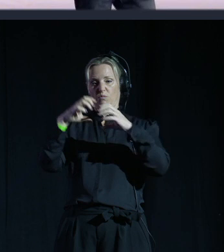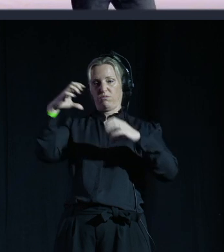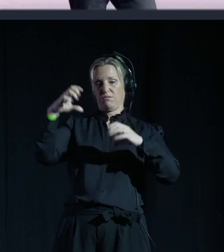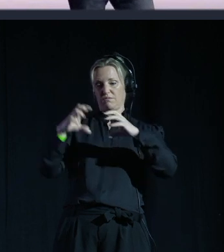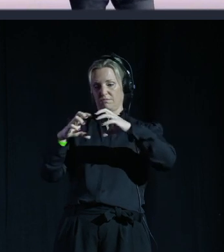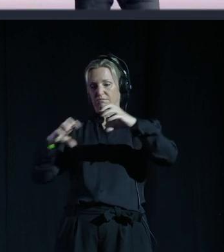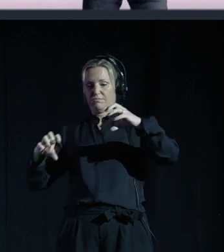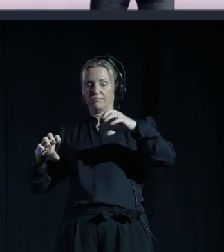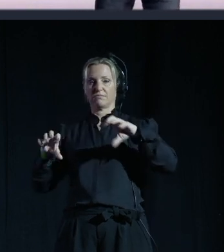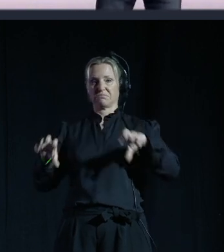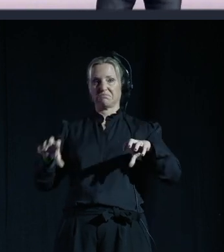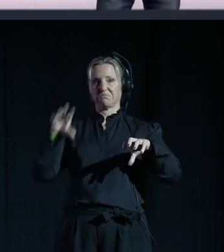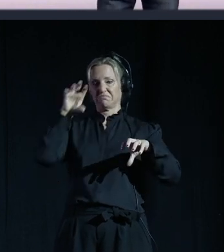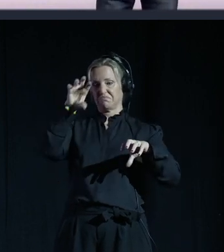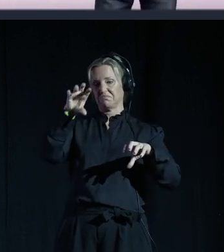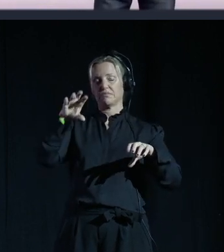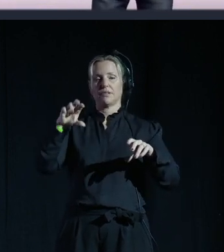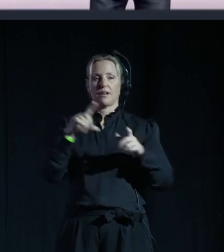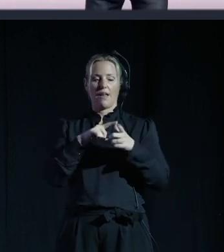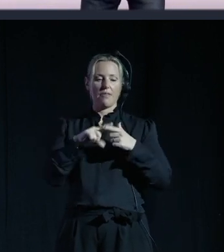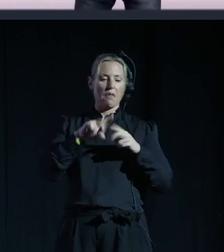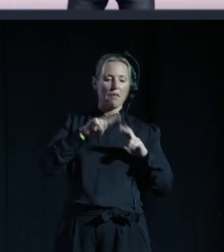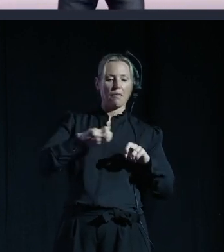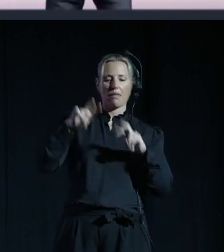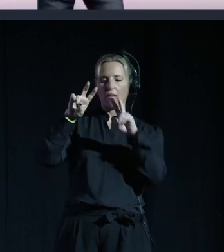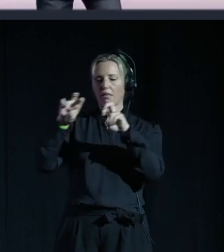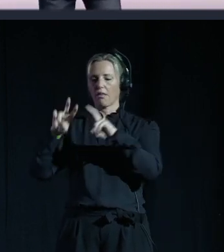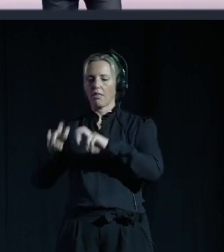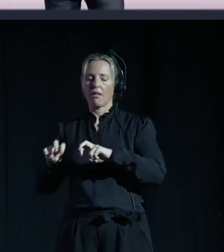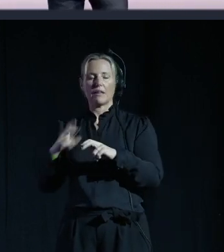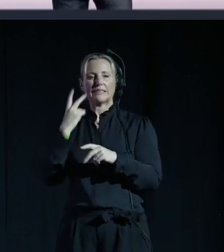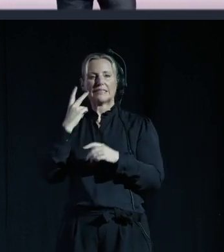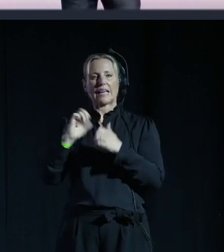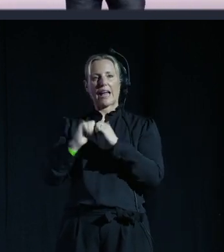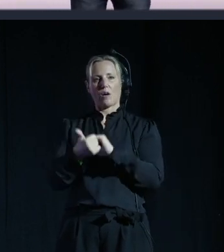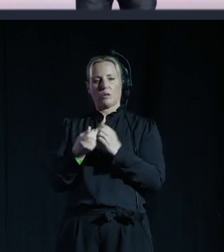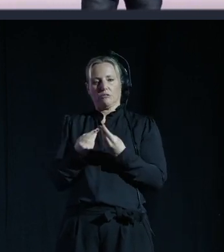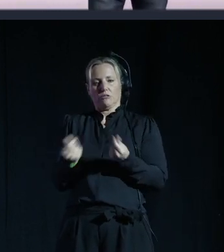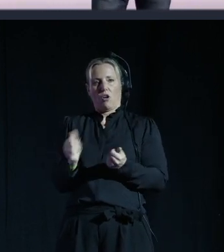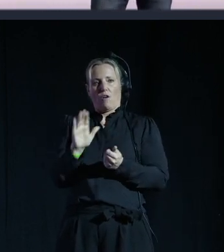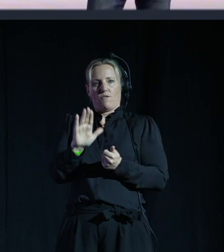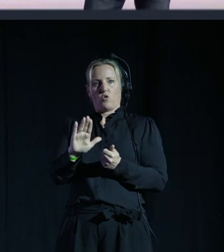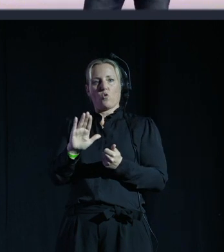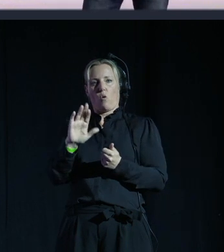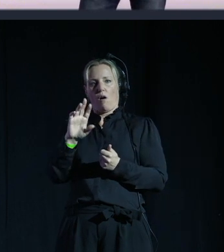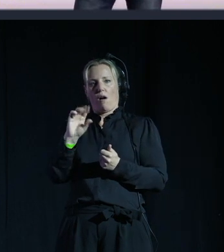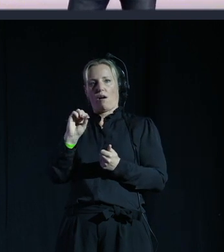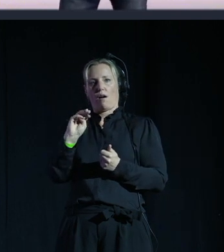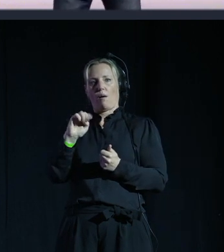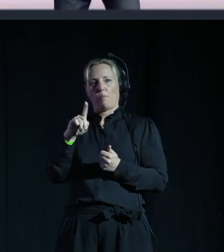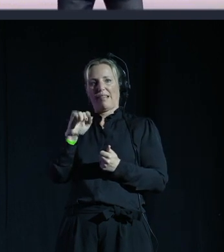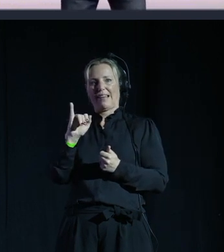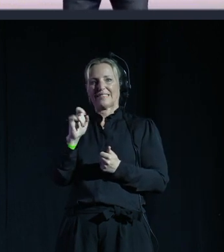they build on each other to solve your complexity problems. One of the first things you need to make sure you start with is the